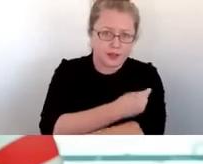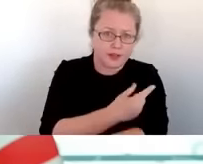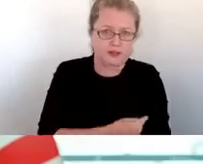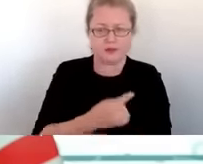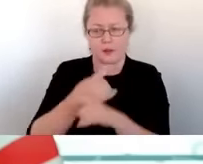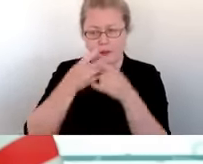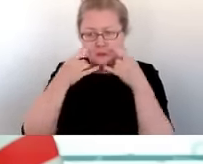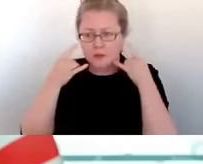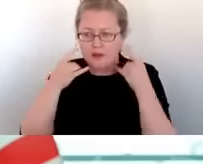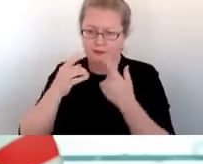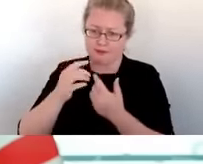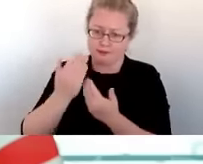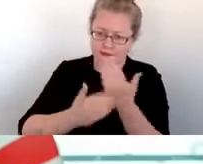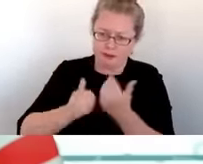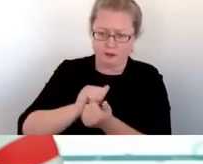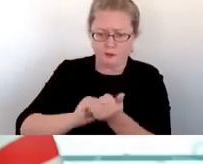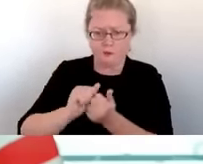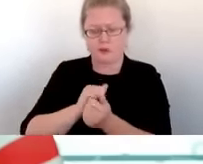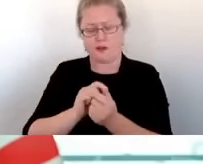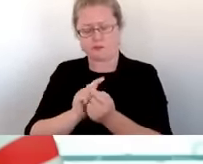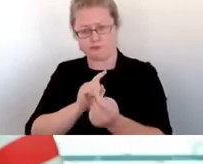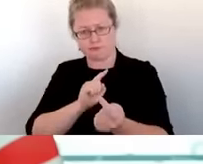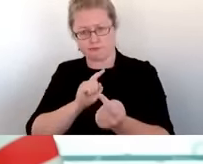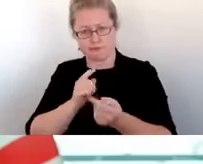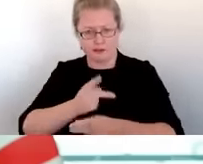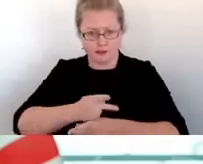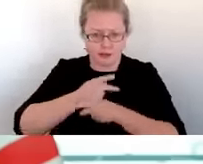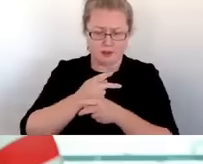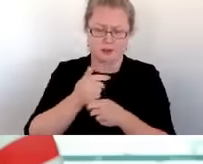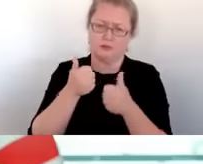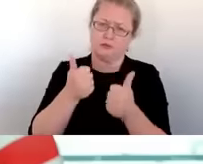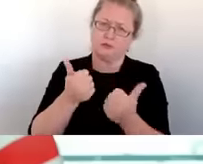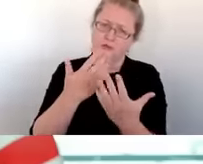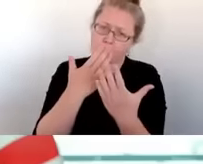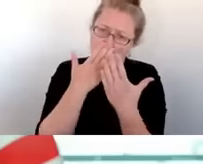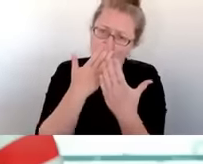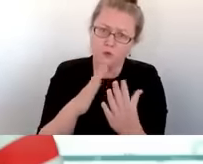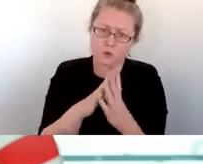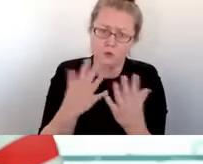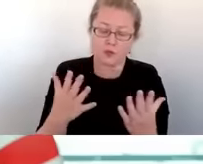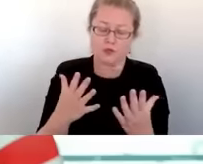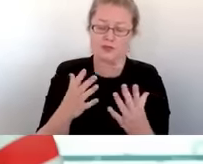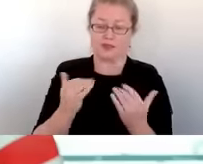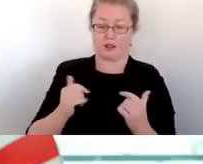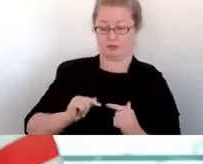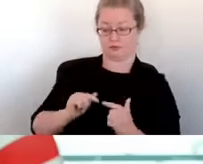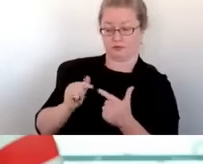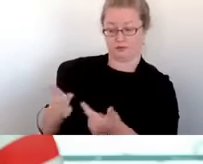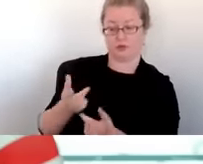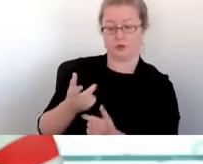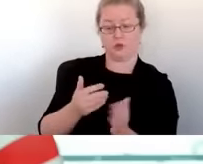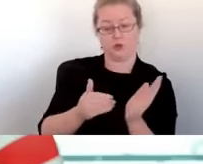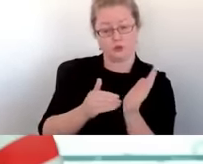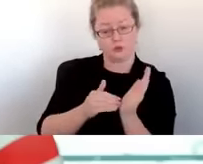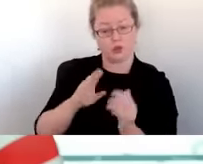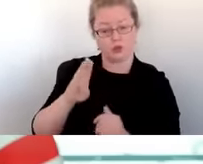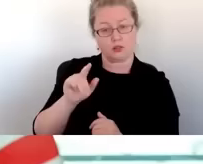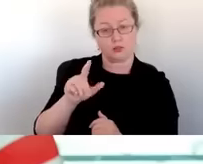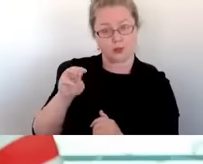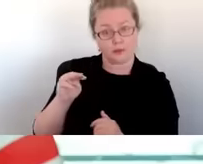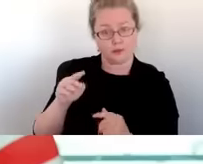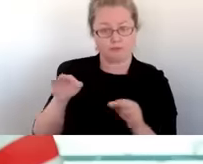communities, and it's made a tremendous difference. And I'll now turn it over to Dr. Bivalent, who will provide more information on when and where the vaccine